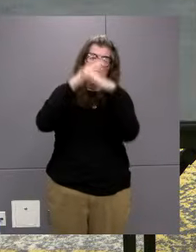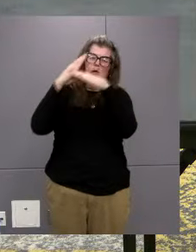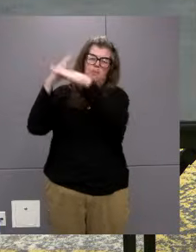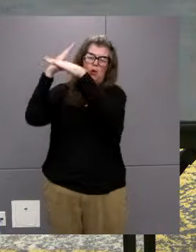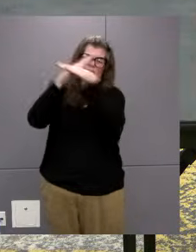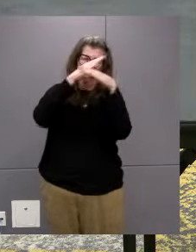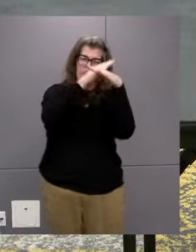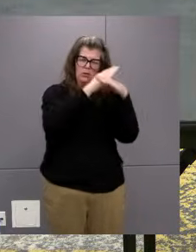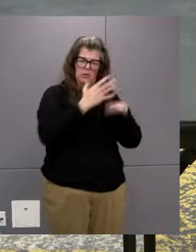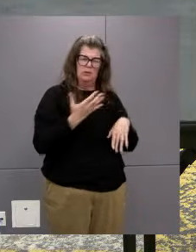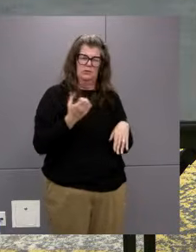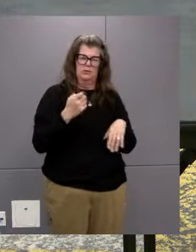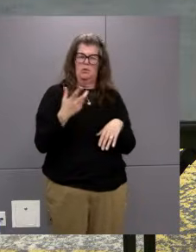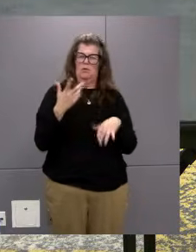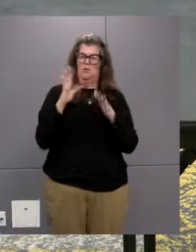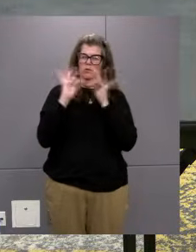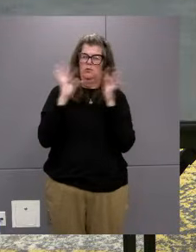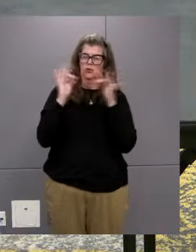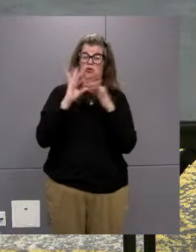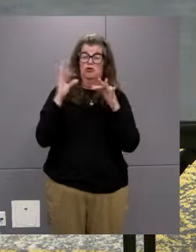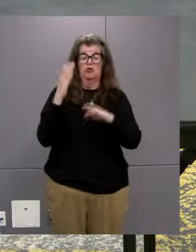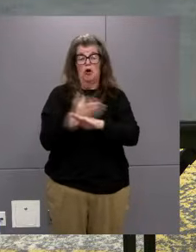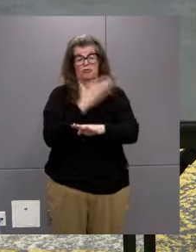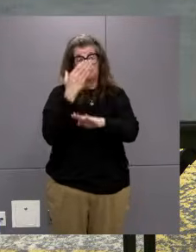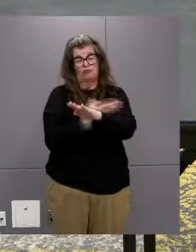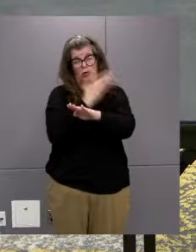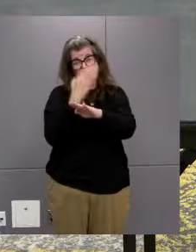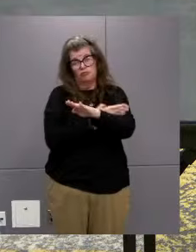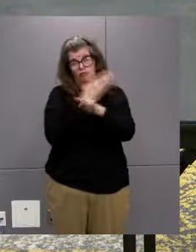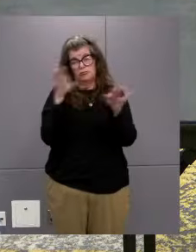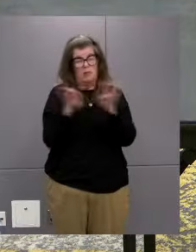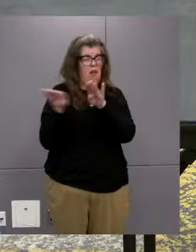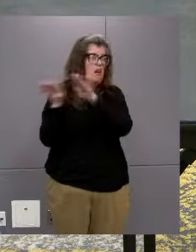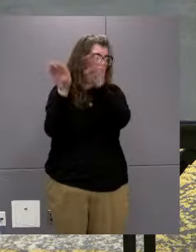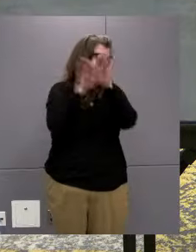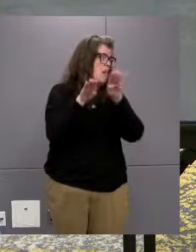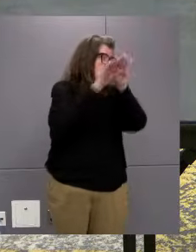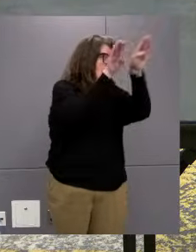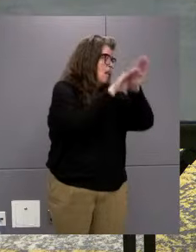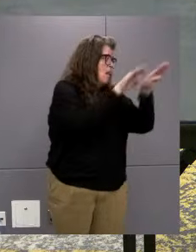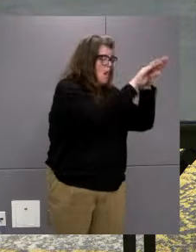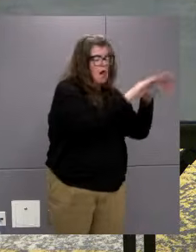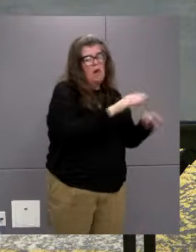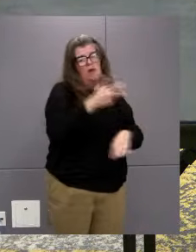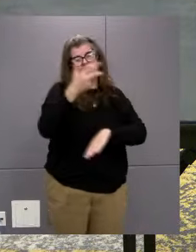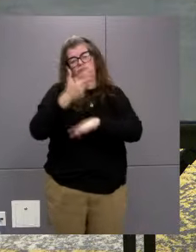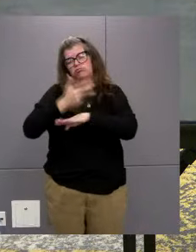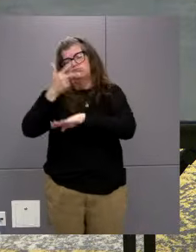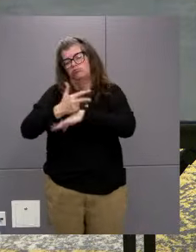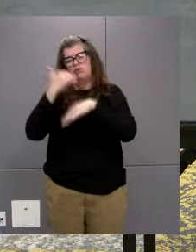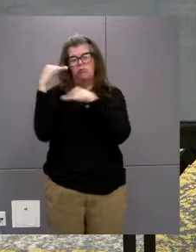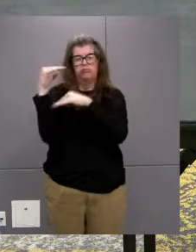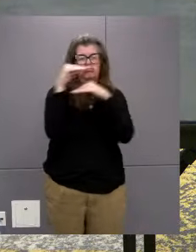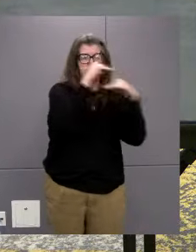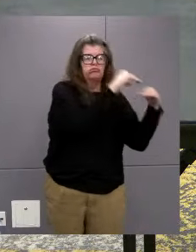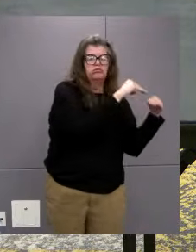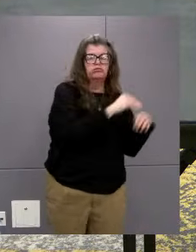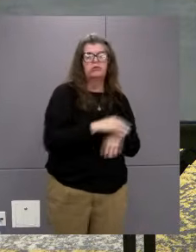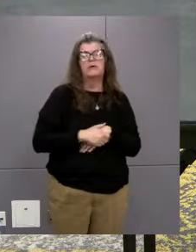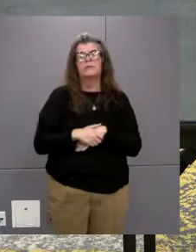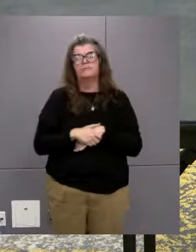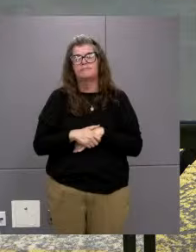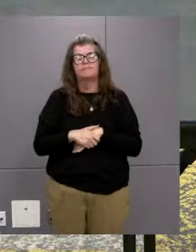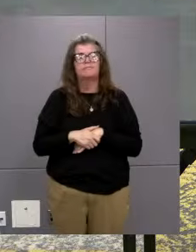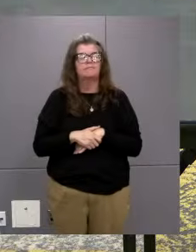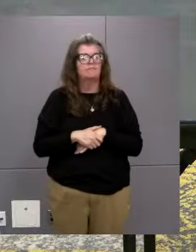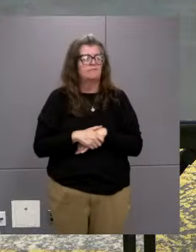frequently reference construction-related closures, limited parking, and high traffic